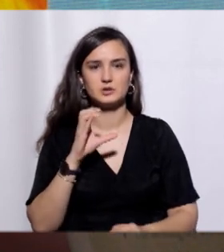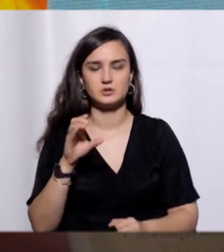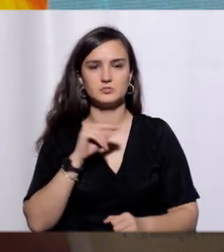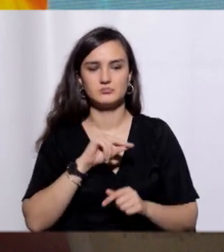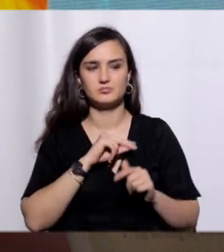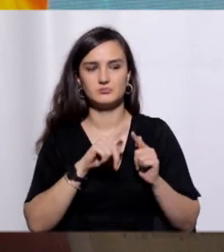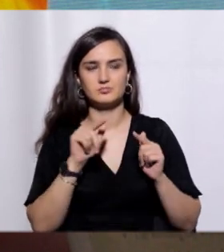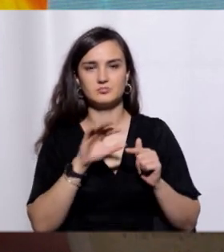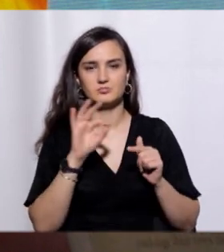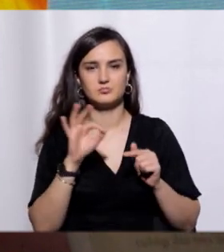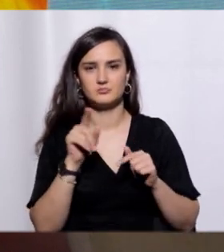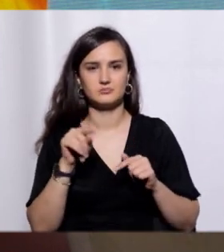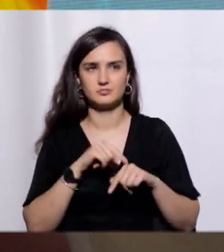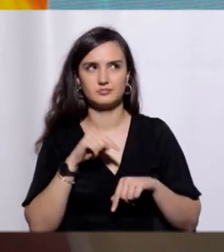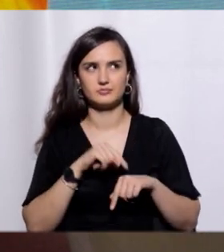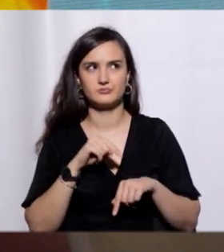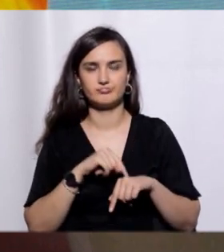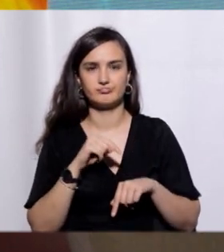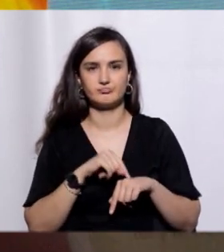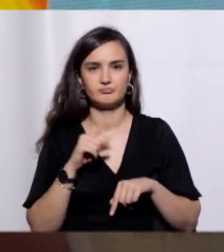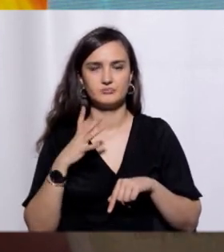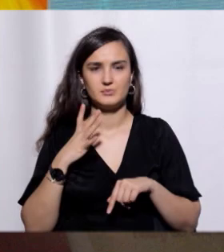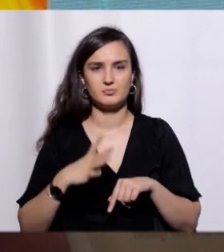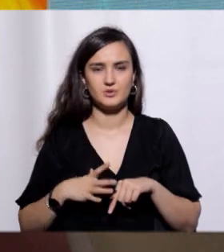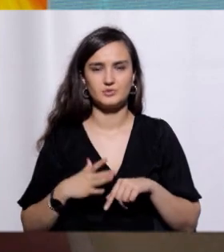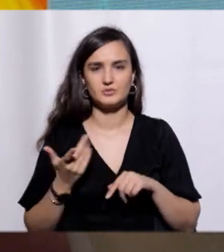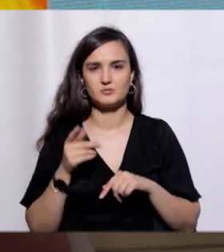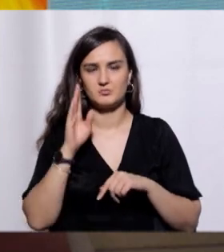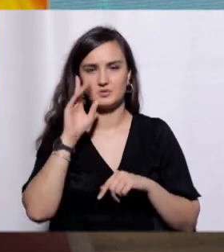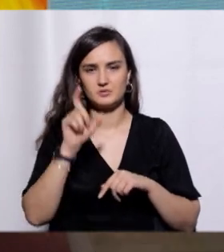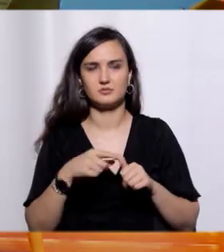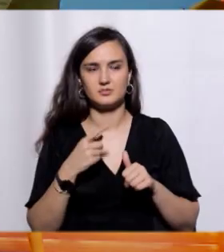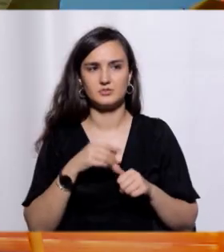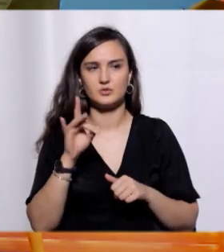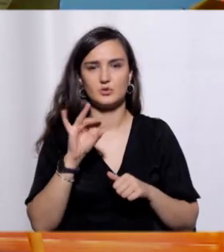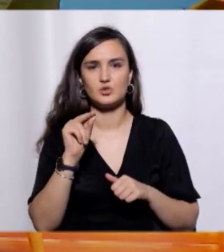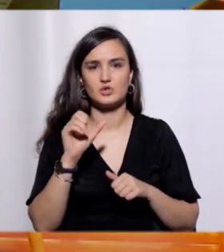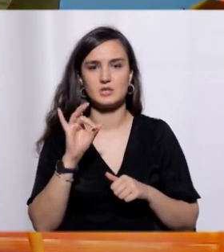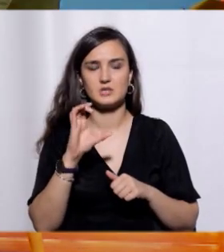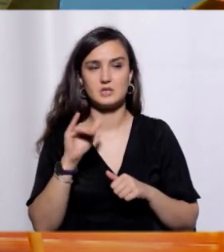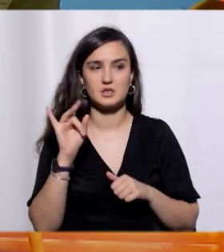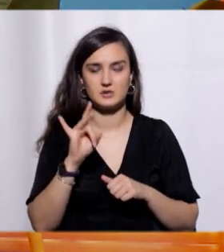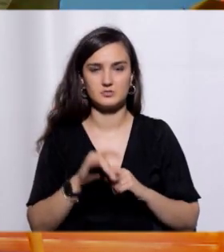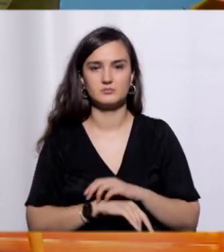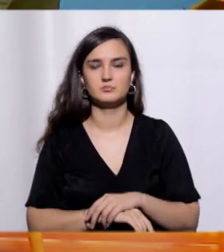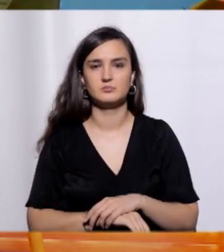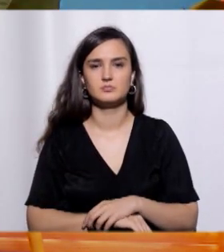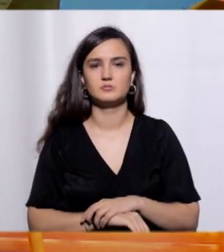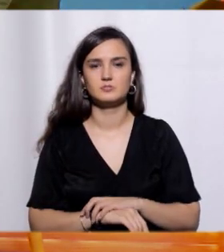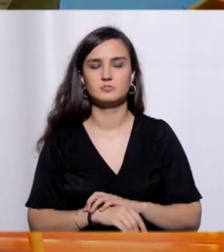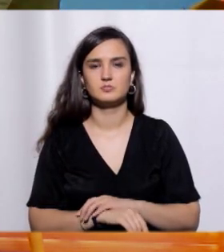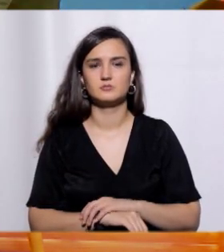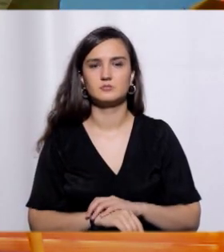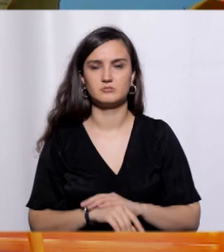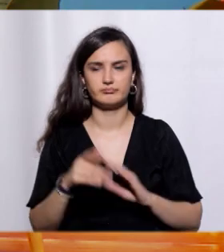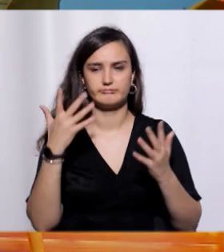at Thornfield is a dark, impassioned man named Mr. Rochester, and Jane secretly